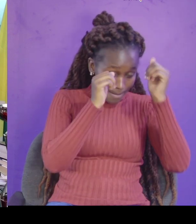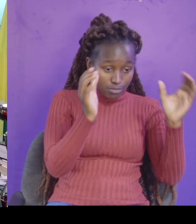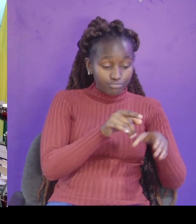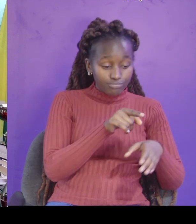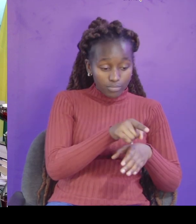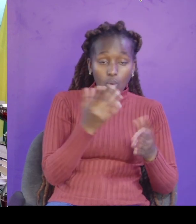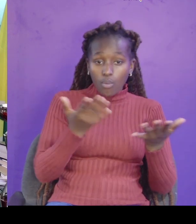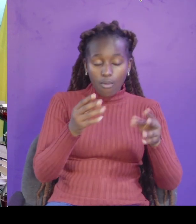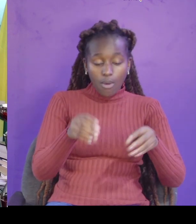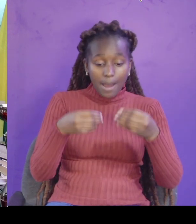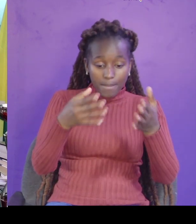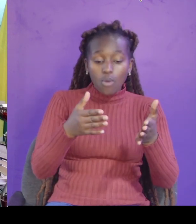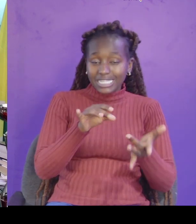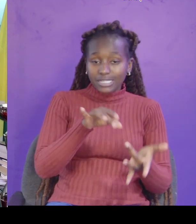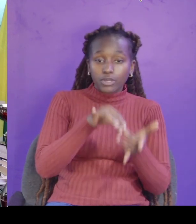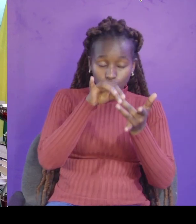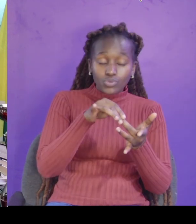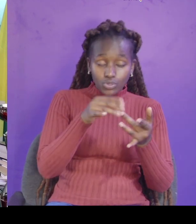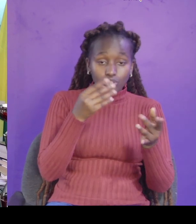duties, which